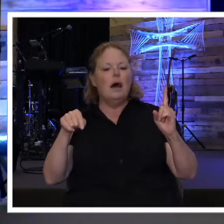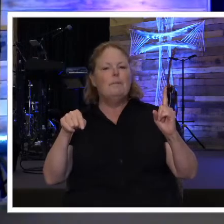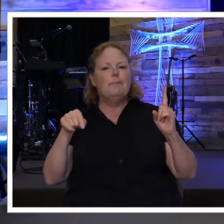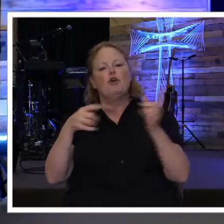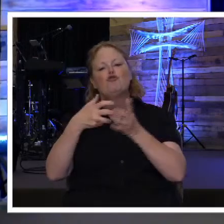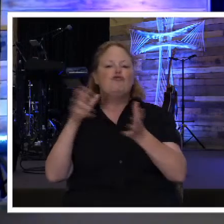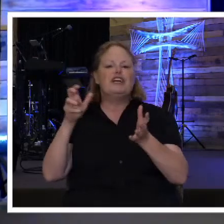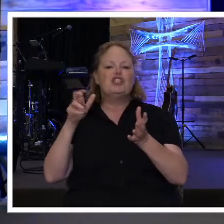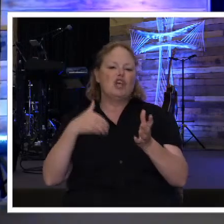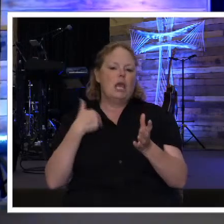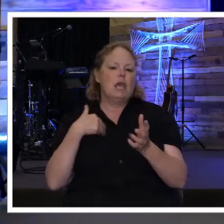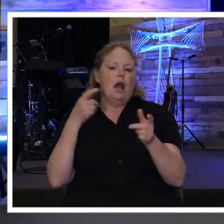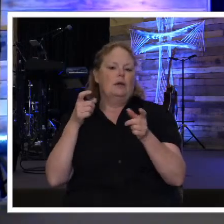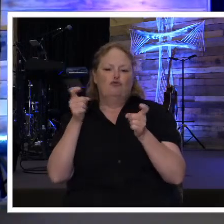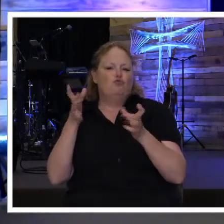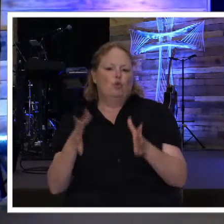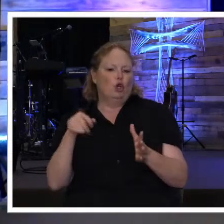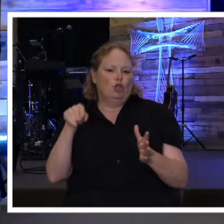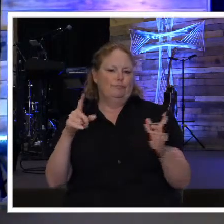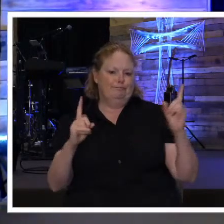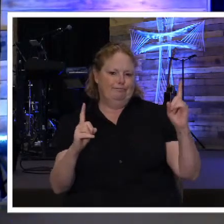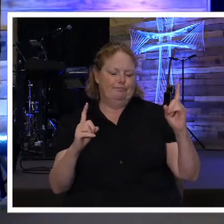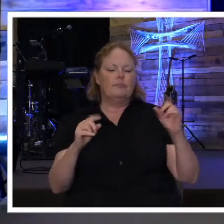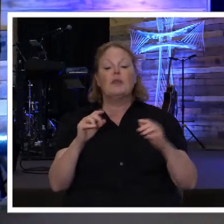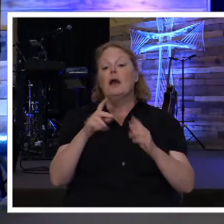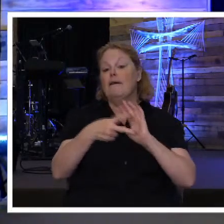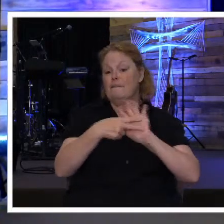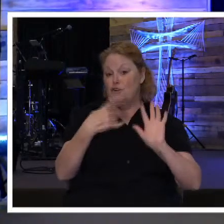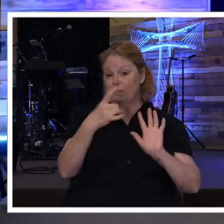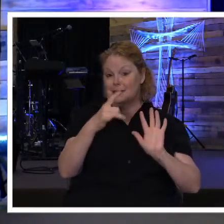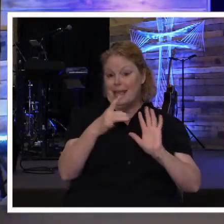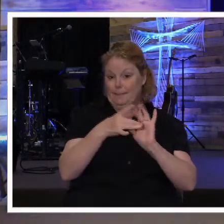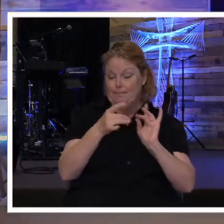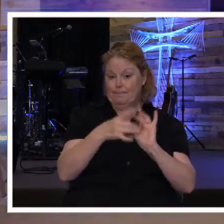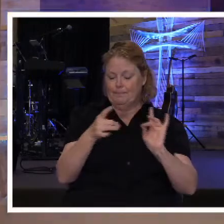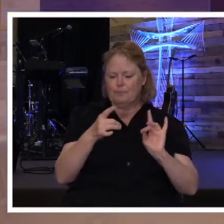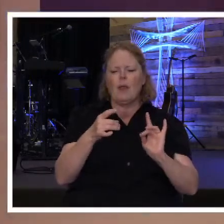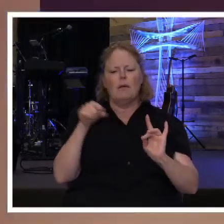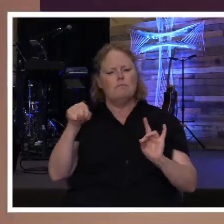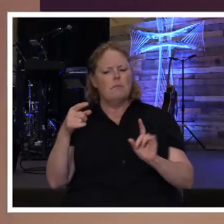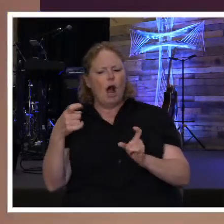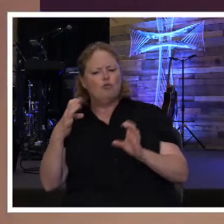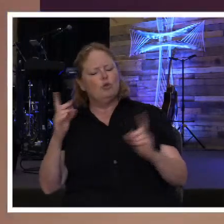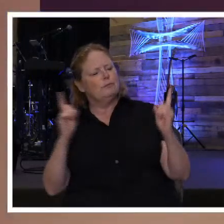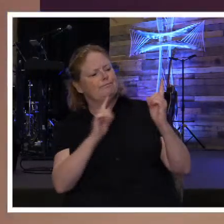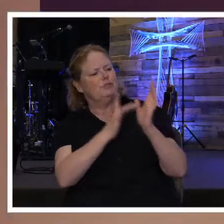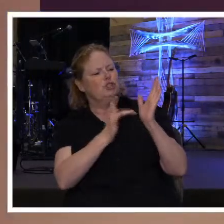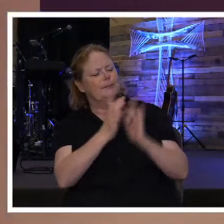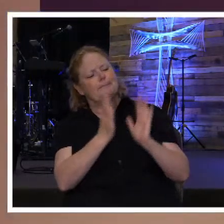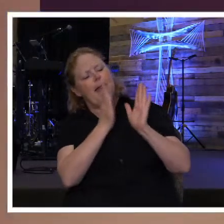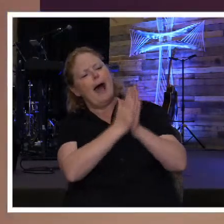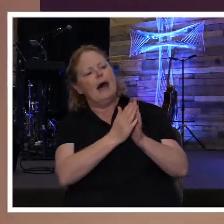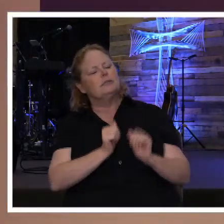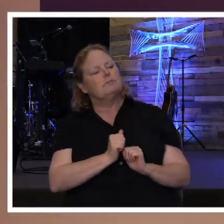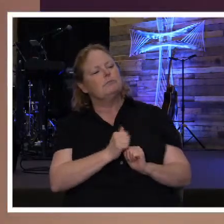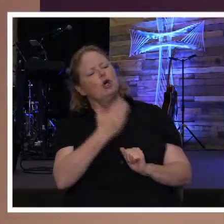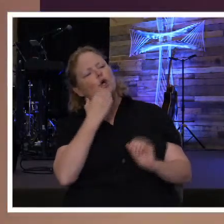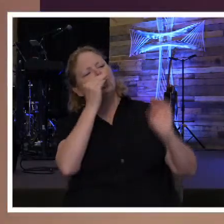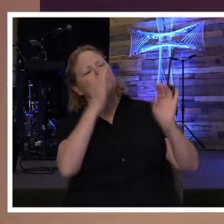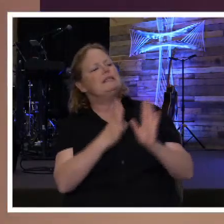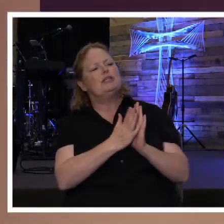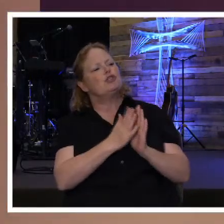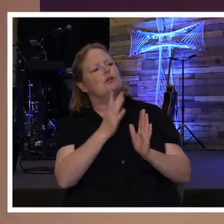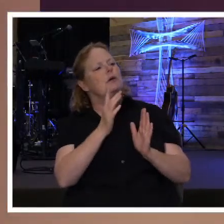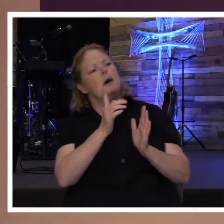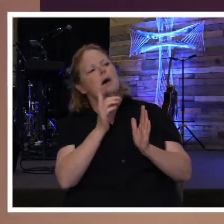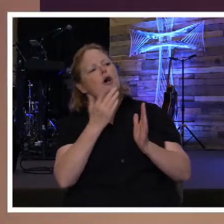as the rich young ruler. And in verse 18, beginning there, it says, "A certain ruler asked him, 'Good teacher, what must I